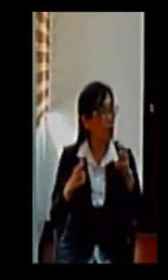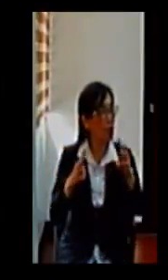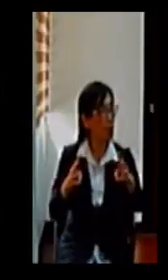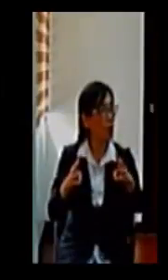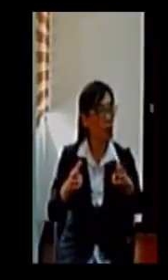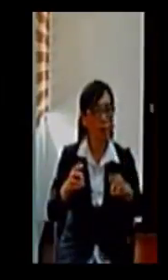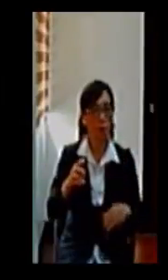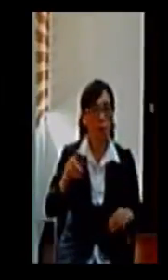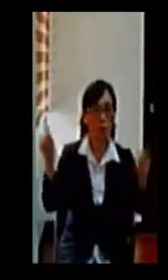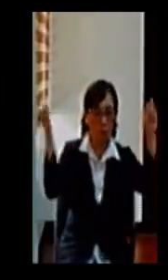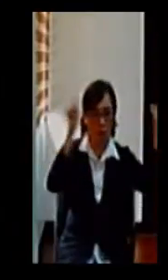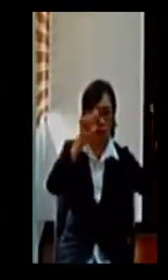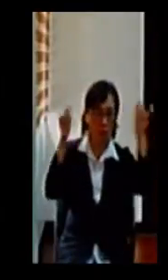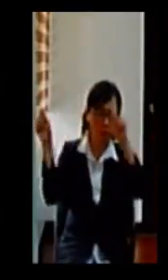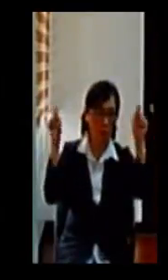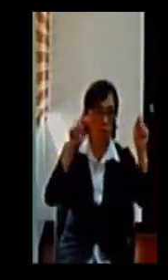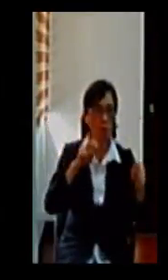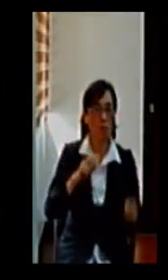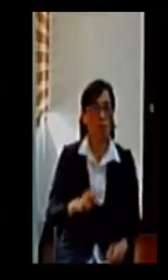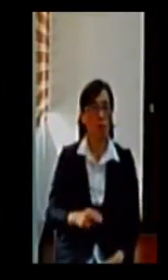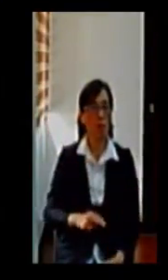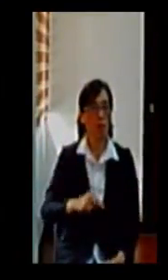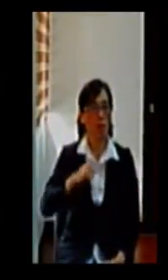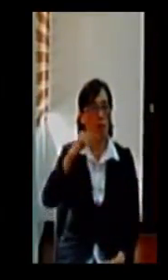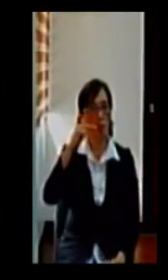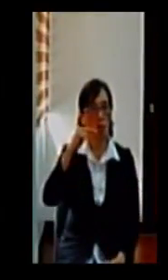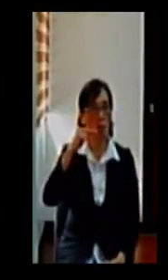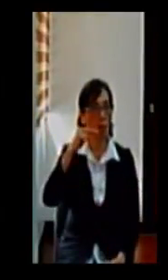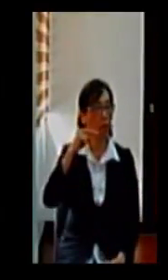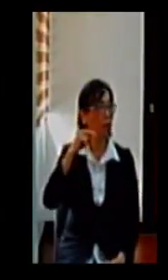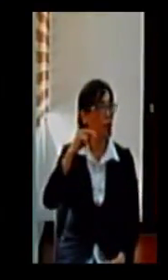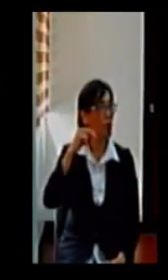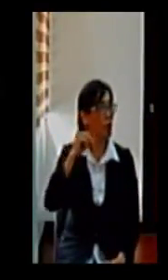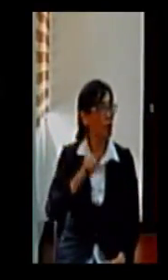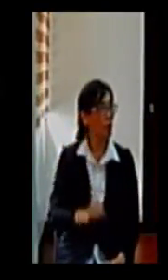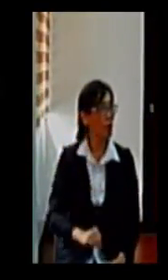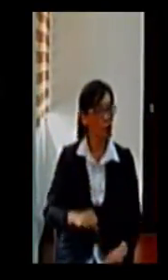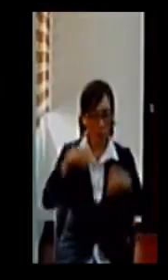Yung nasa highway ng typhoon, from north to Sierra Madre, if we decimate the forest,